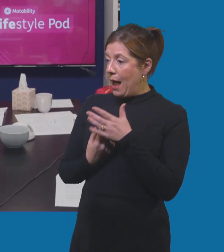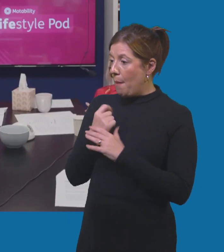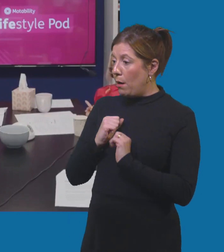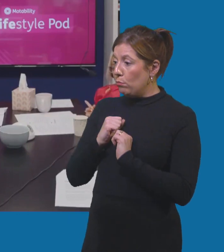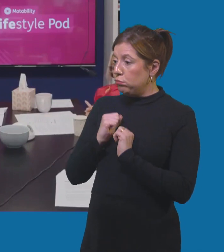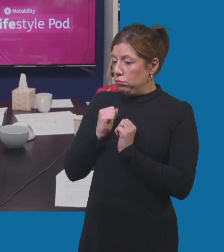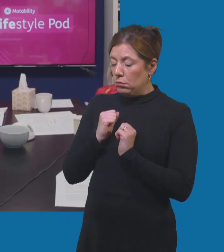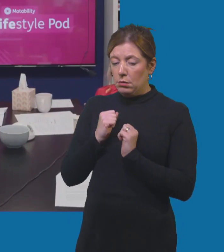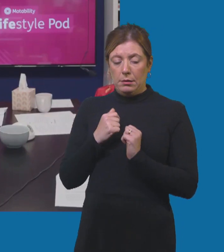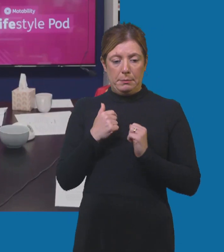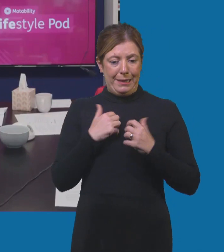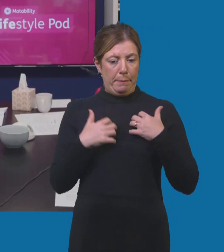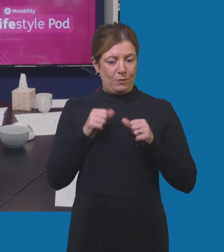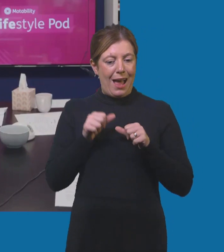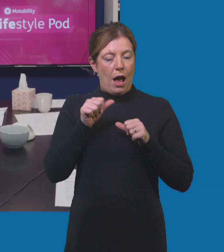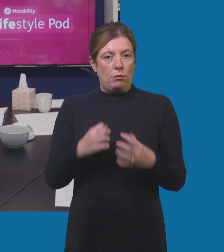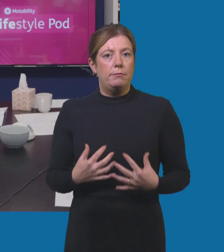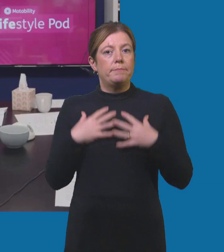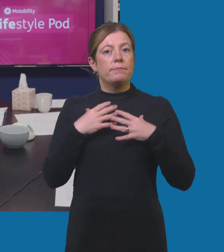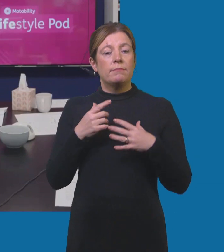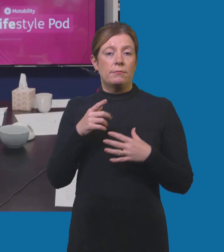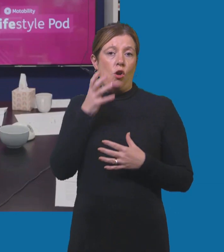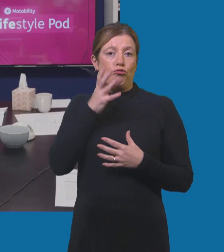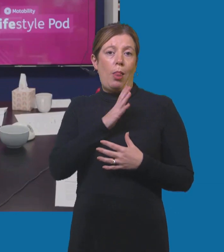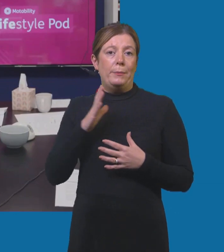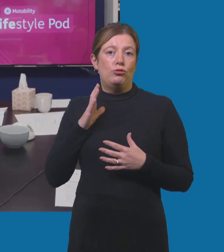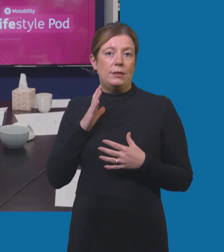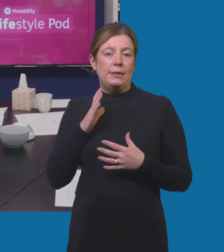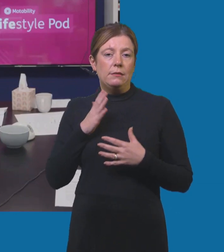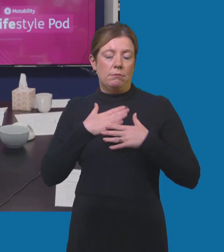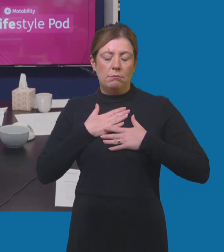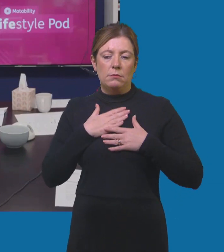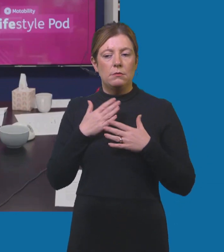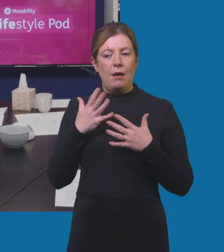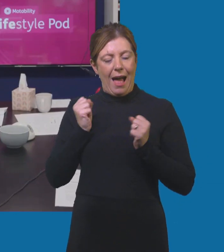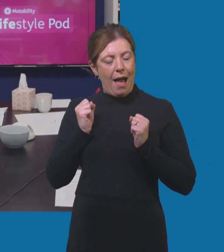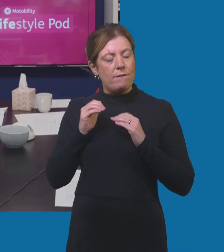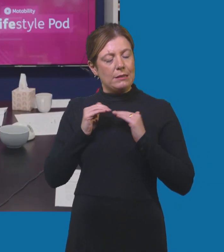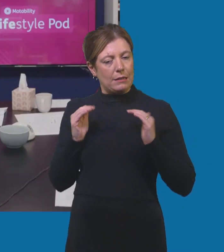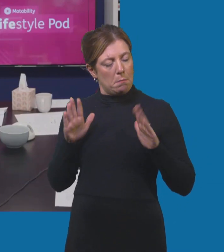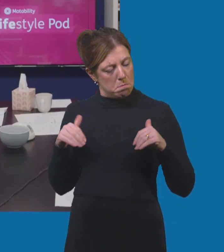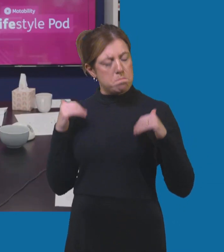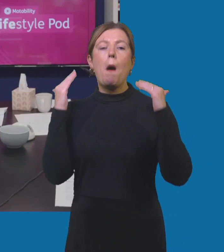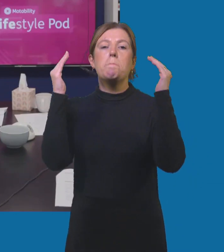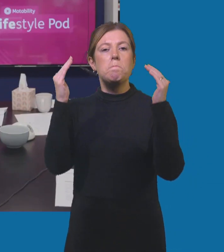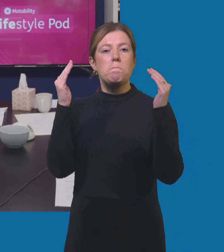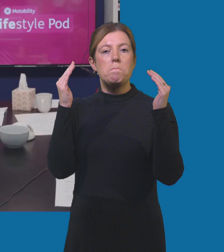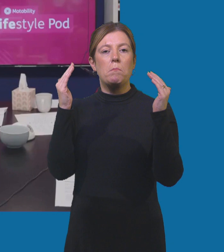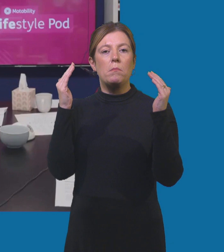in the Royal Marines, we have very high standards, personally and professionally. We have a very